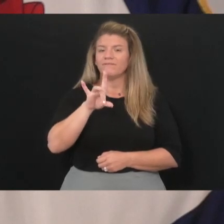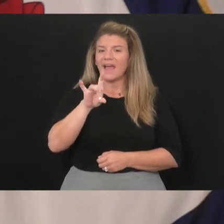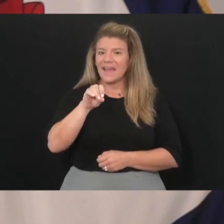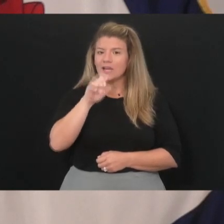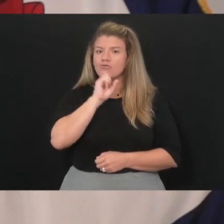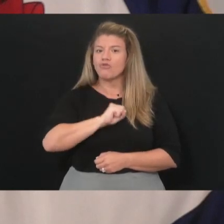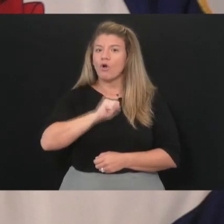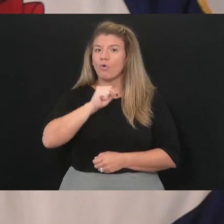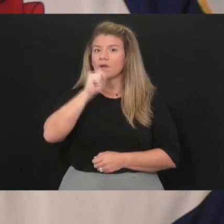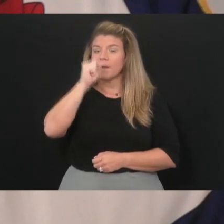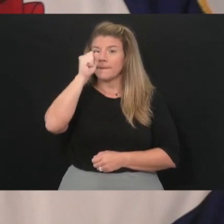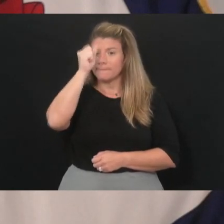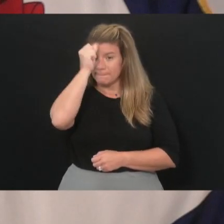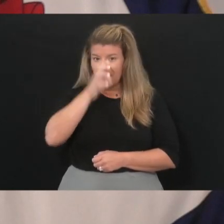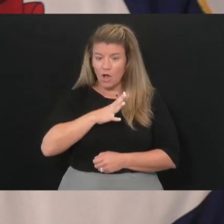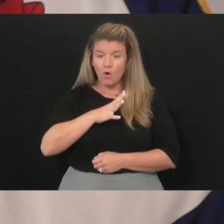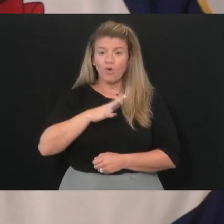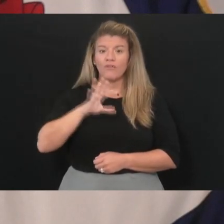female from Mercer County.